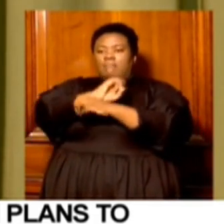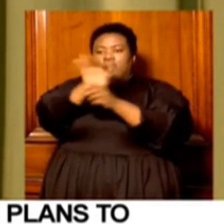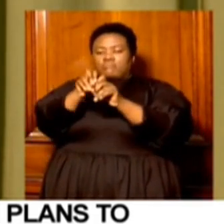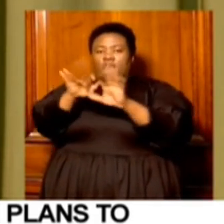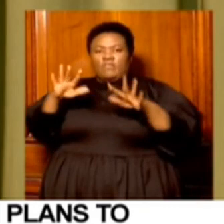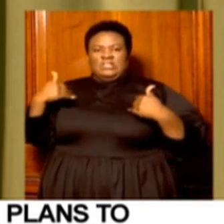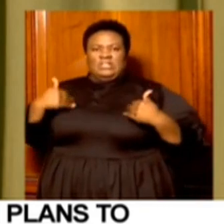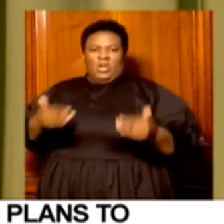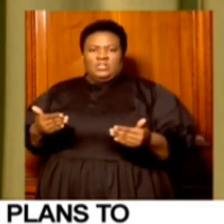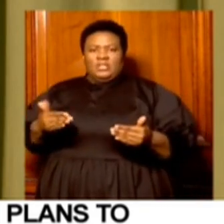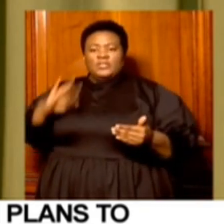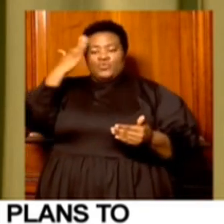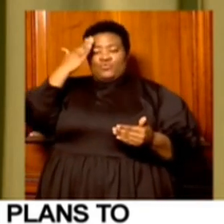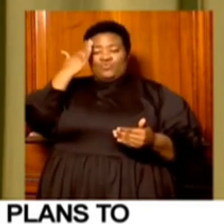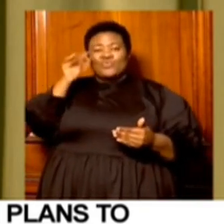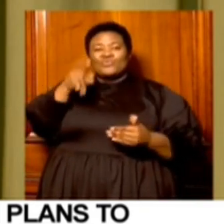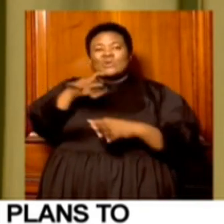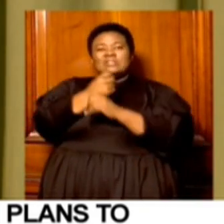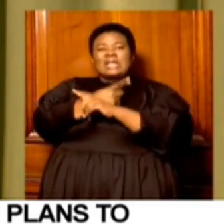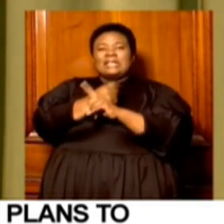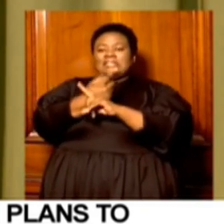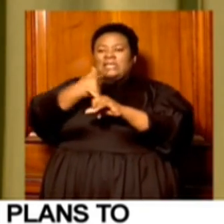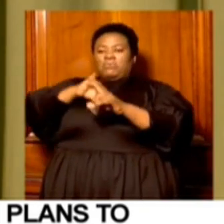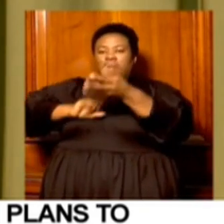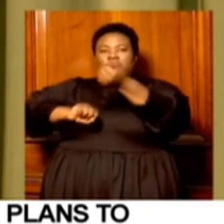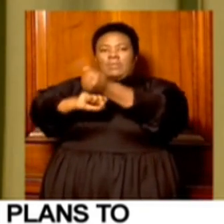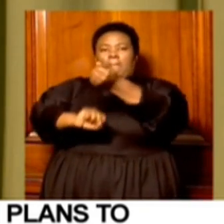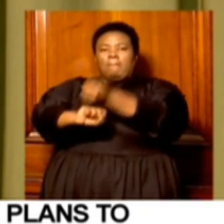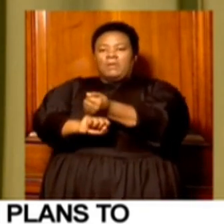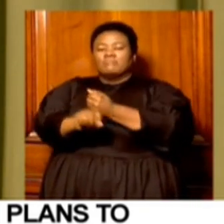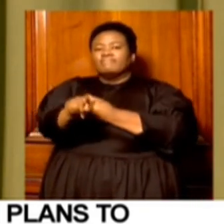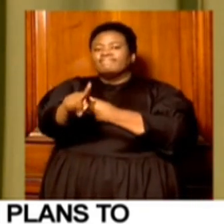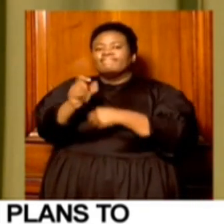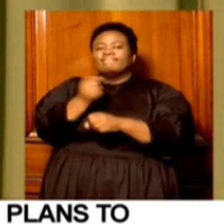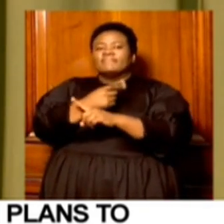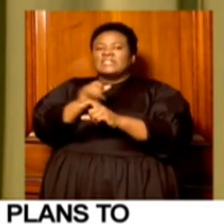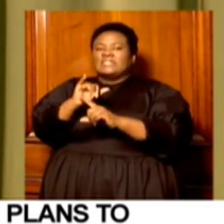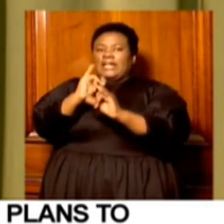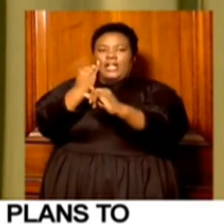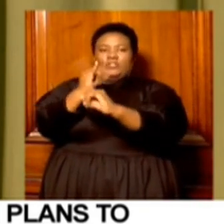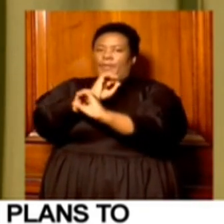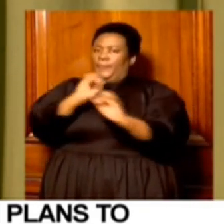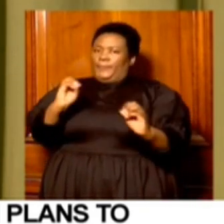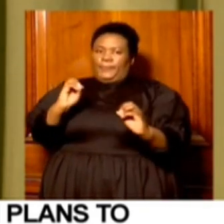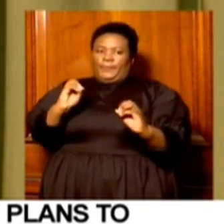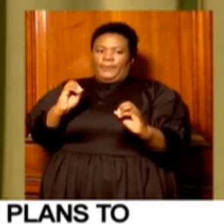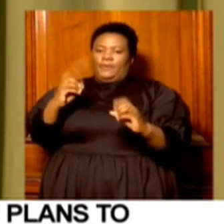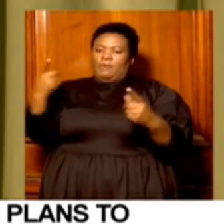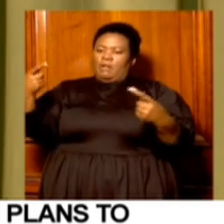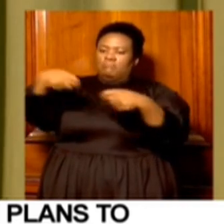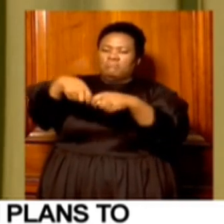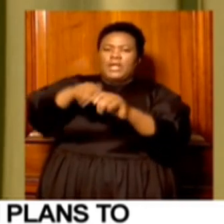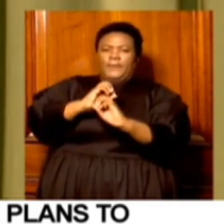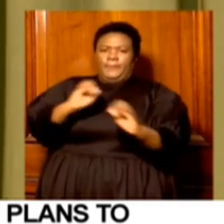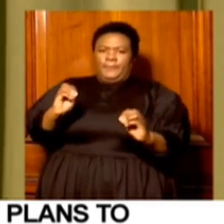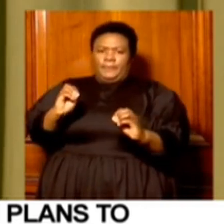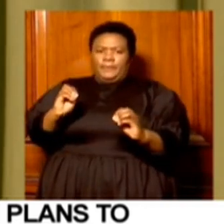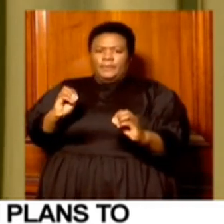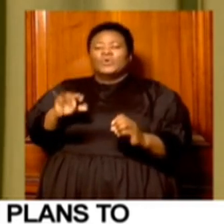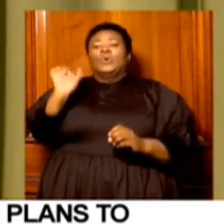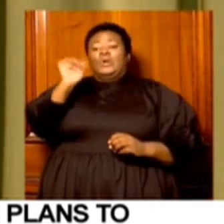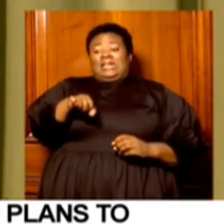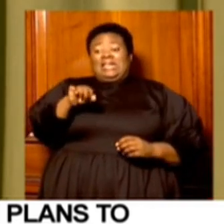taxi industry is not subsidized. It's not subsidized. As a result, they are double